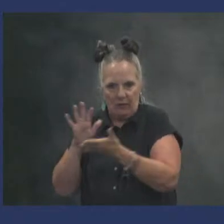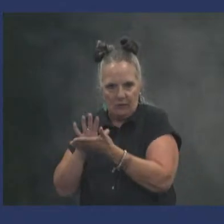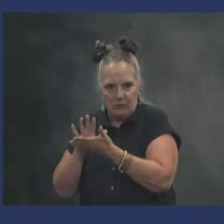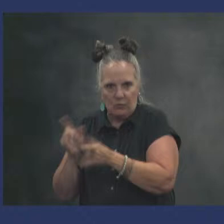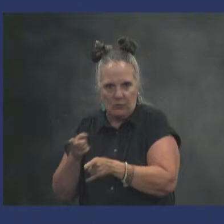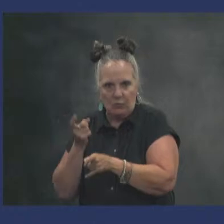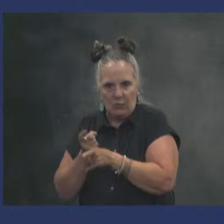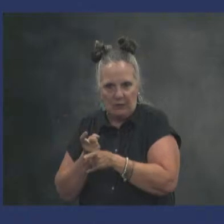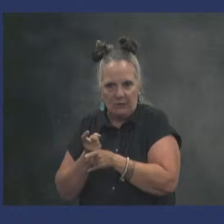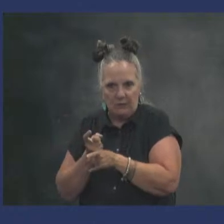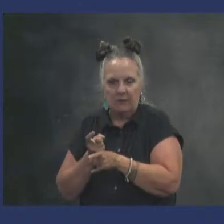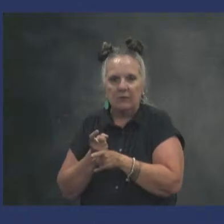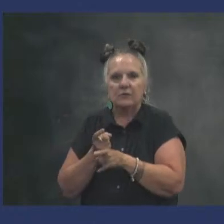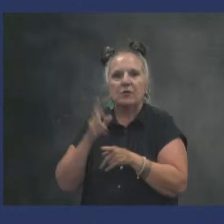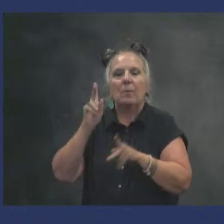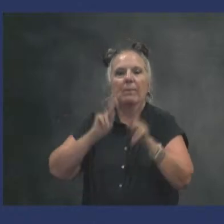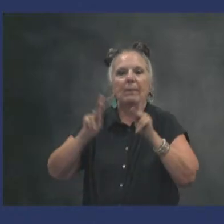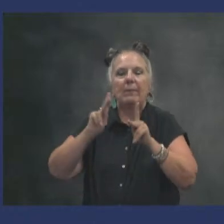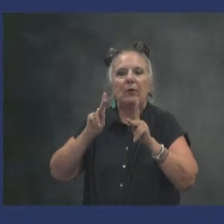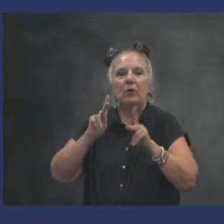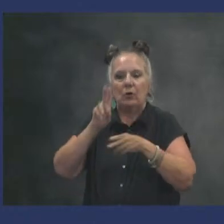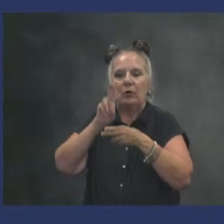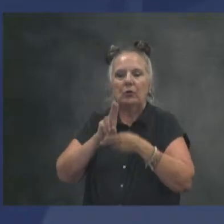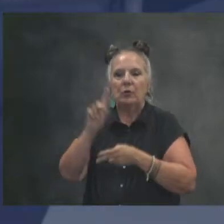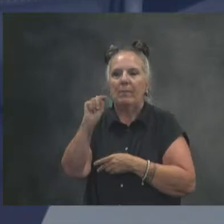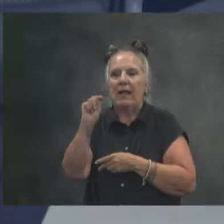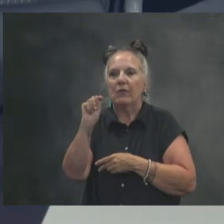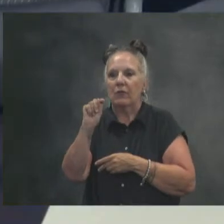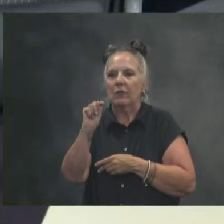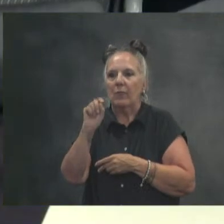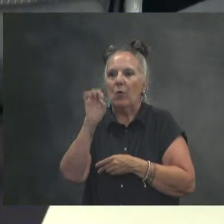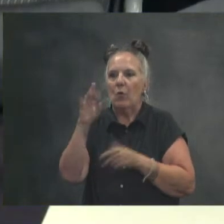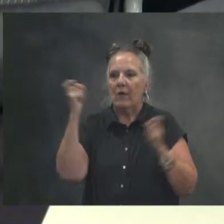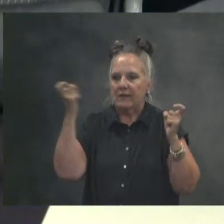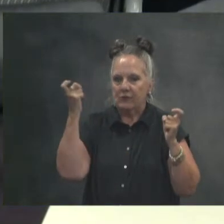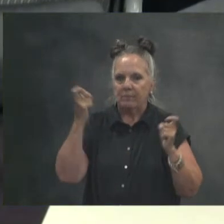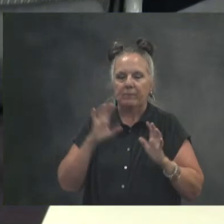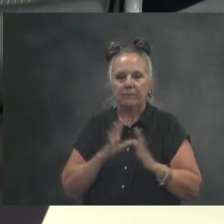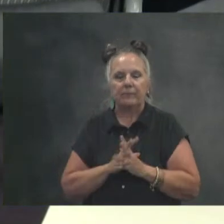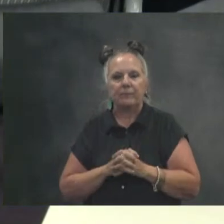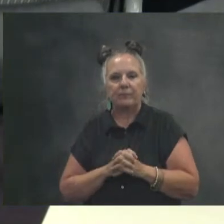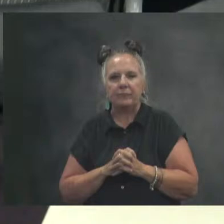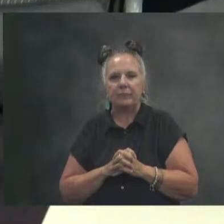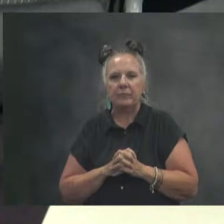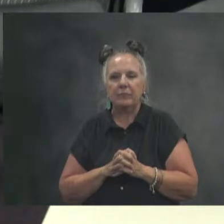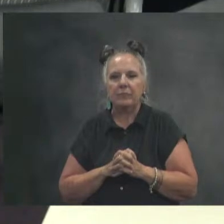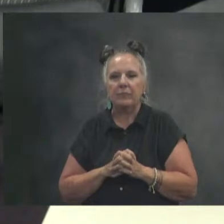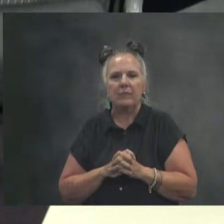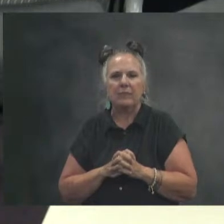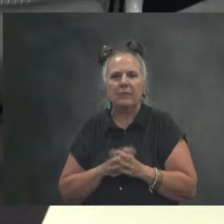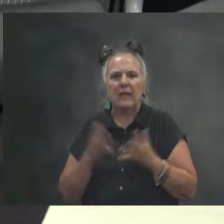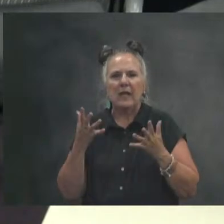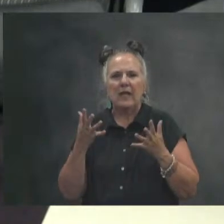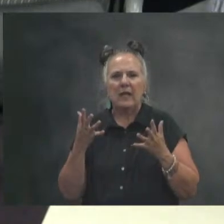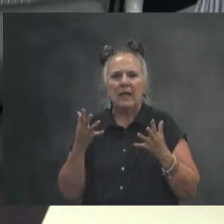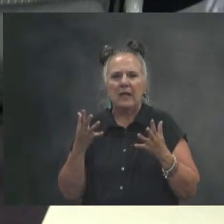leave access to anyone using the rec league, and vice versa. They can be locked either way. So. And what is the life